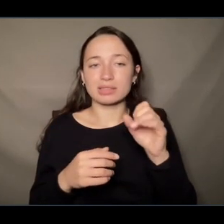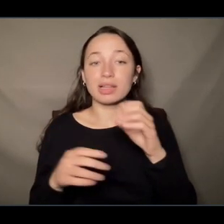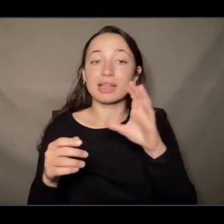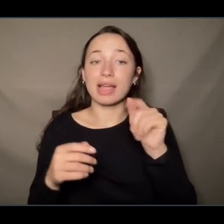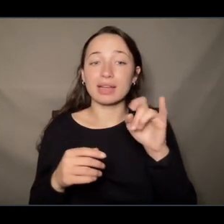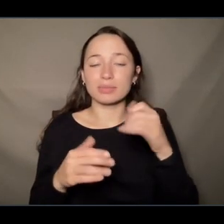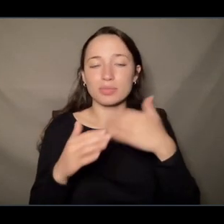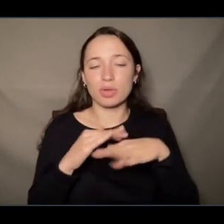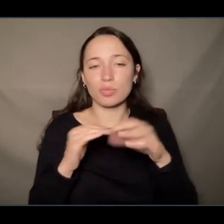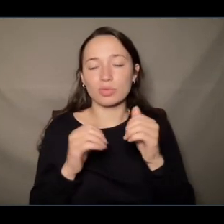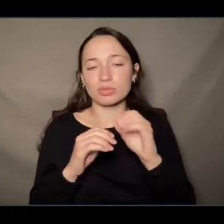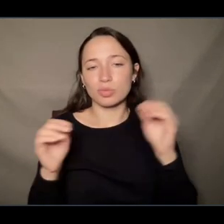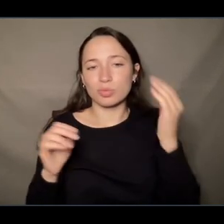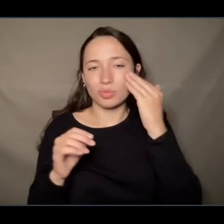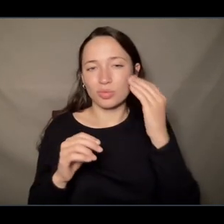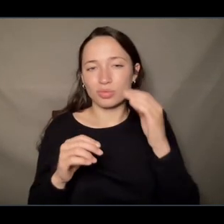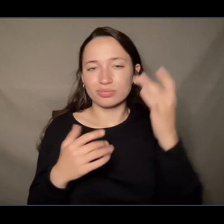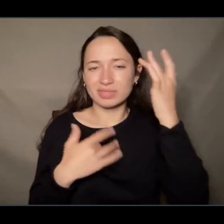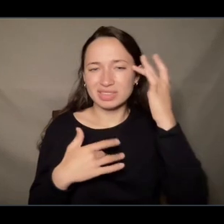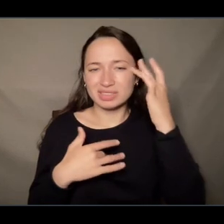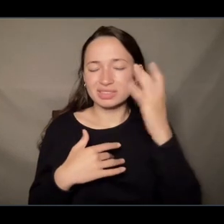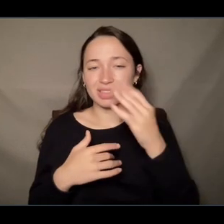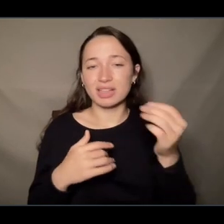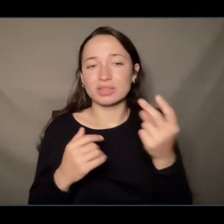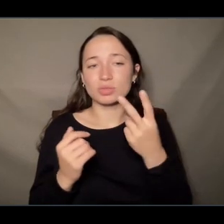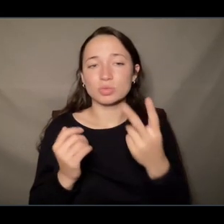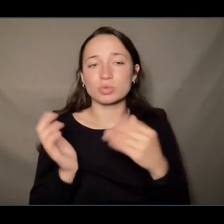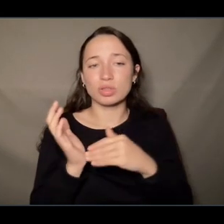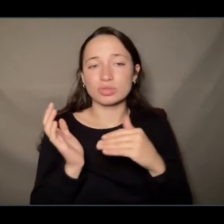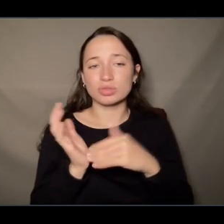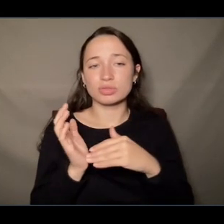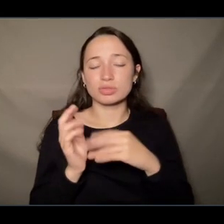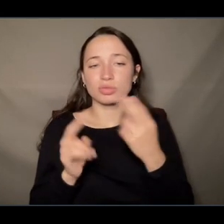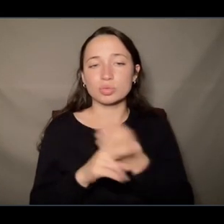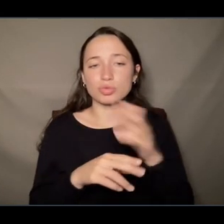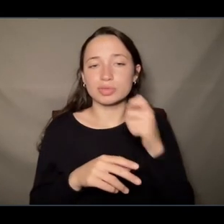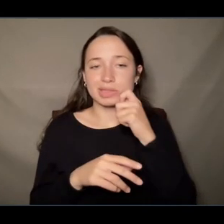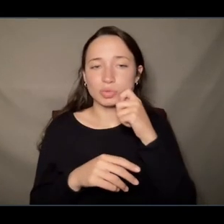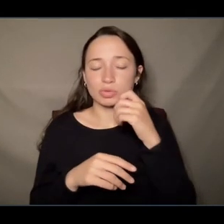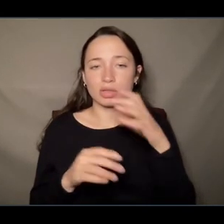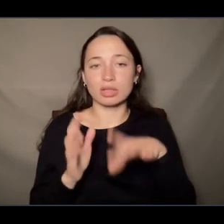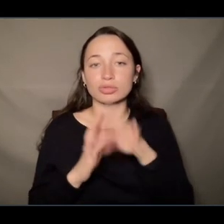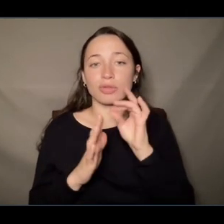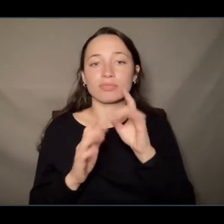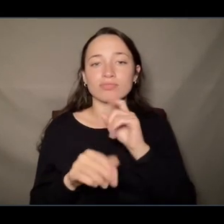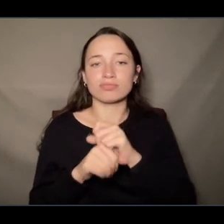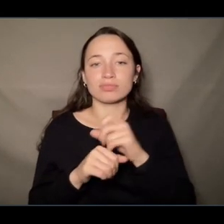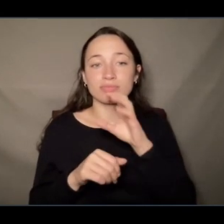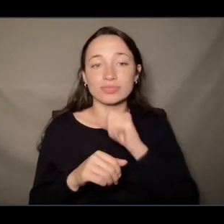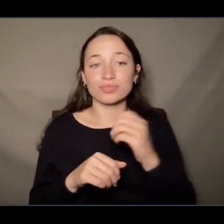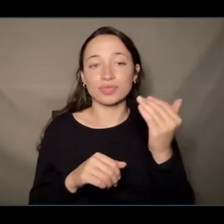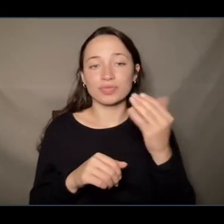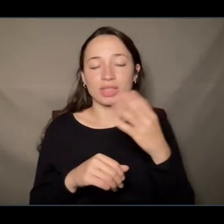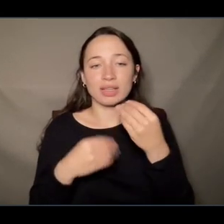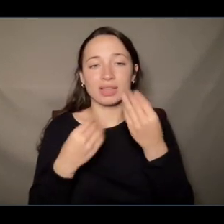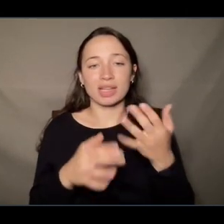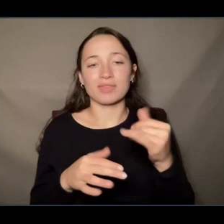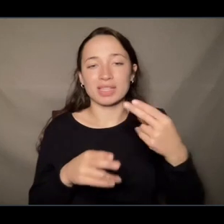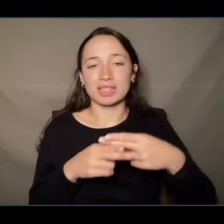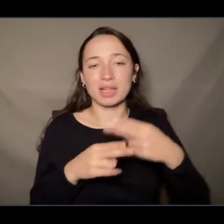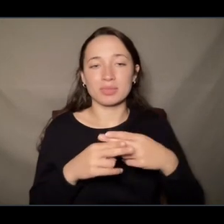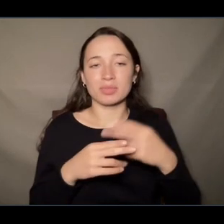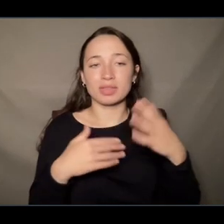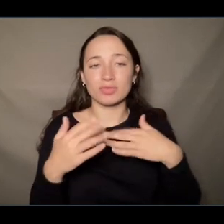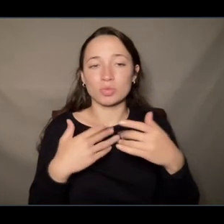reason, and Catie was born with an unknown illness, and 2 doctors using her tissue discovered it when she was 15 and